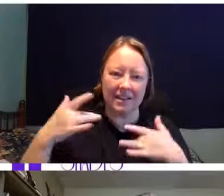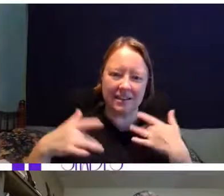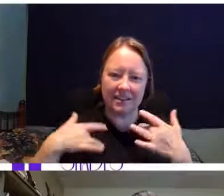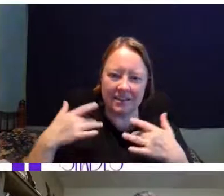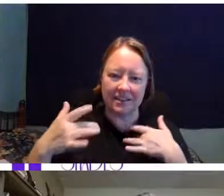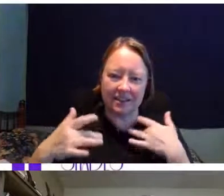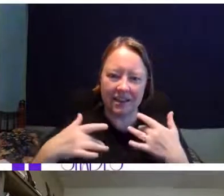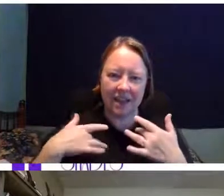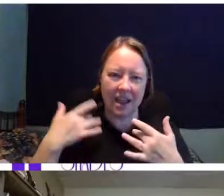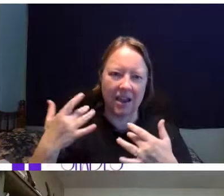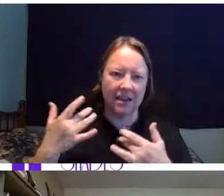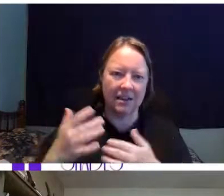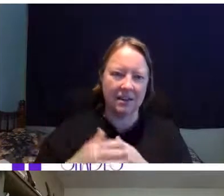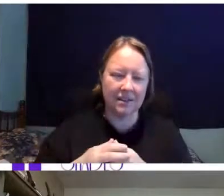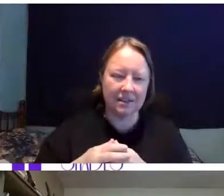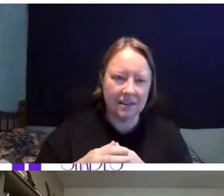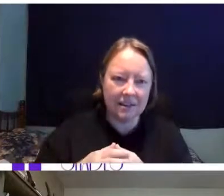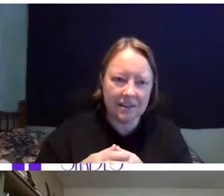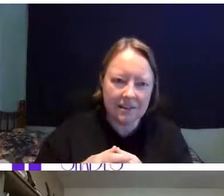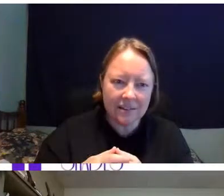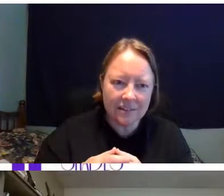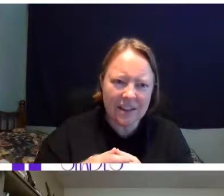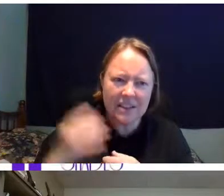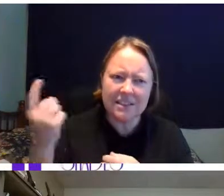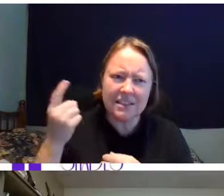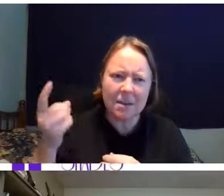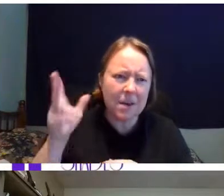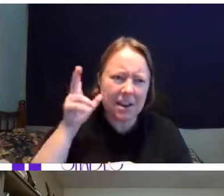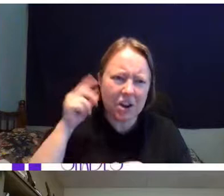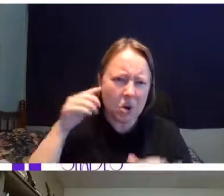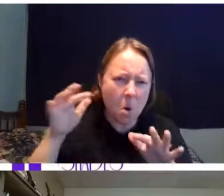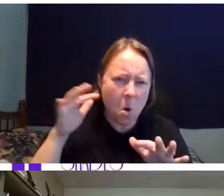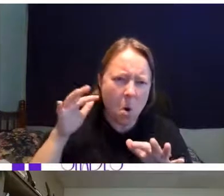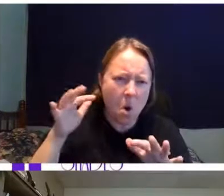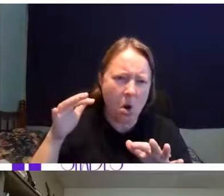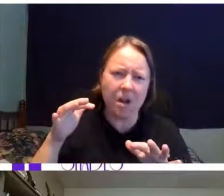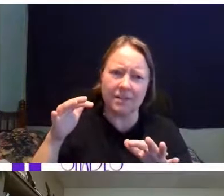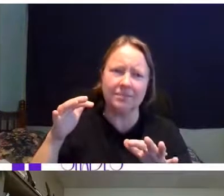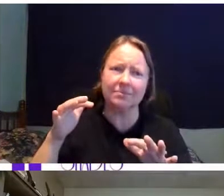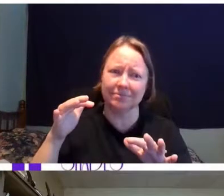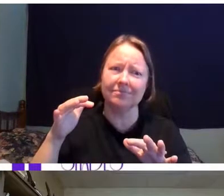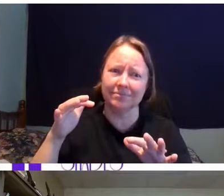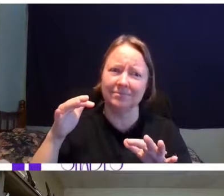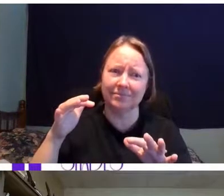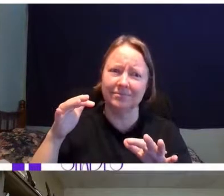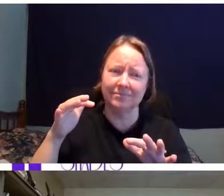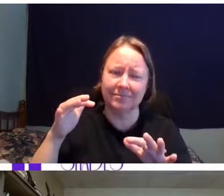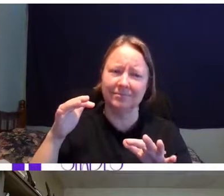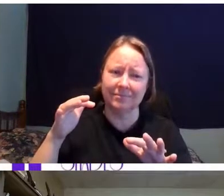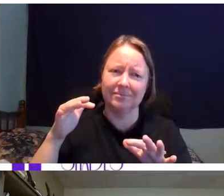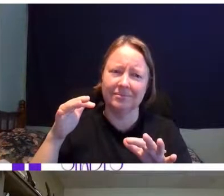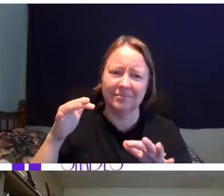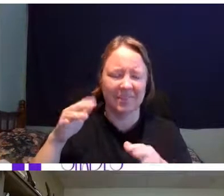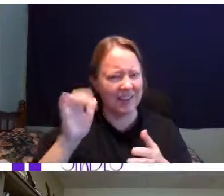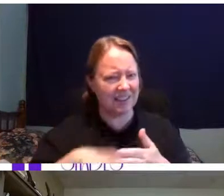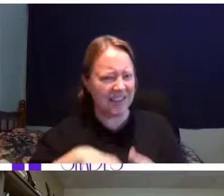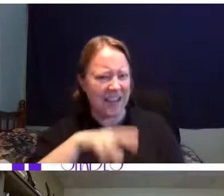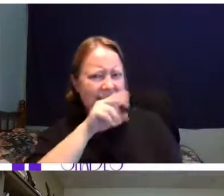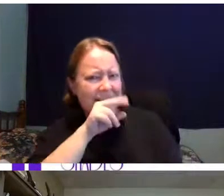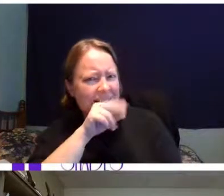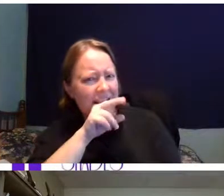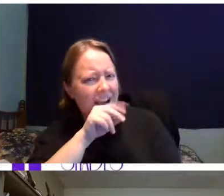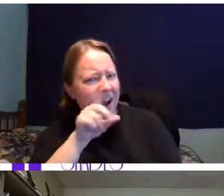to have her on today. Does somebody hear that noise besides me? I hear it. Is it that duck